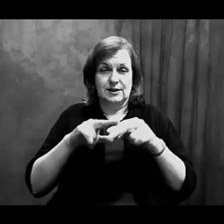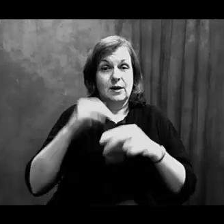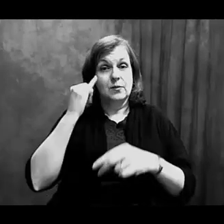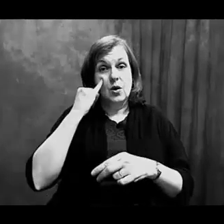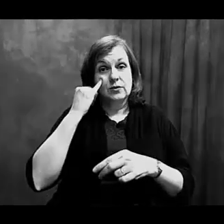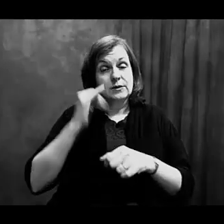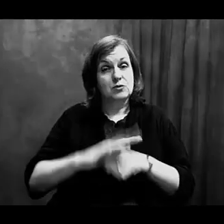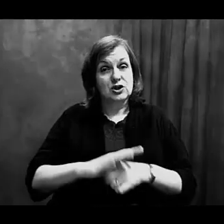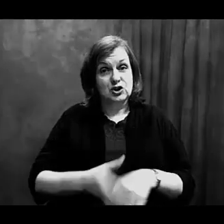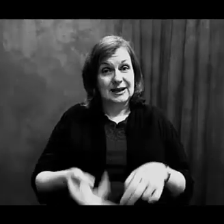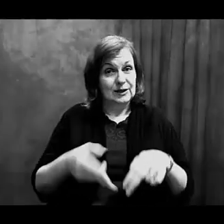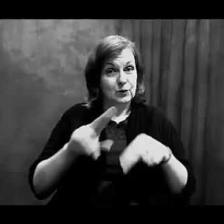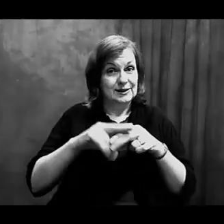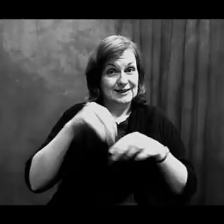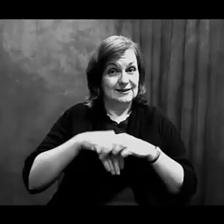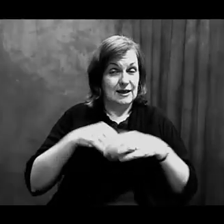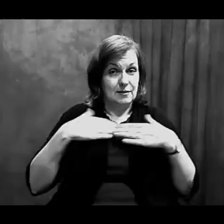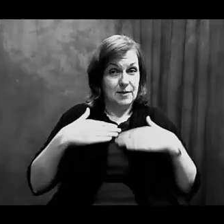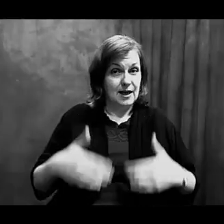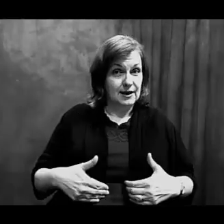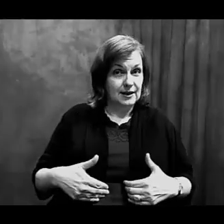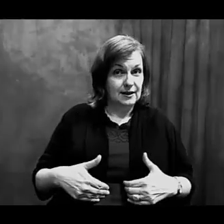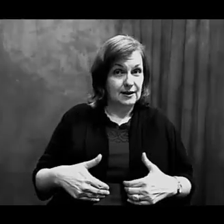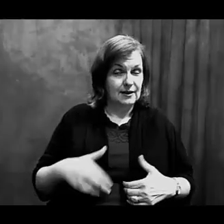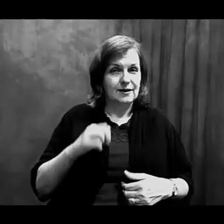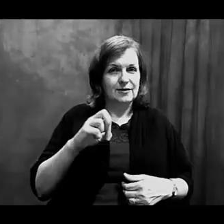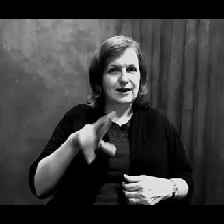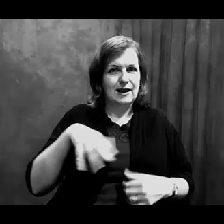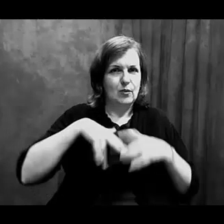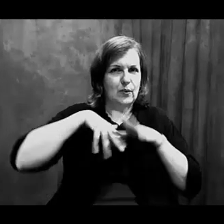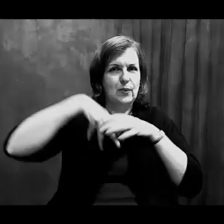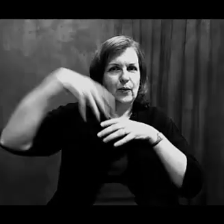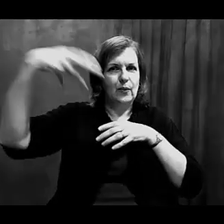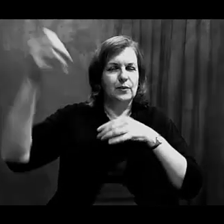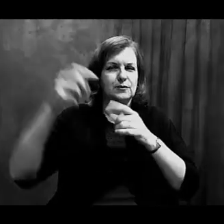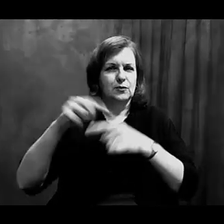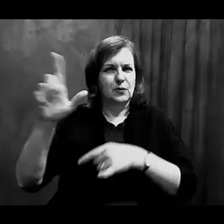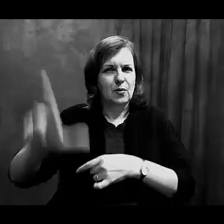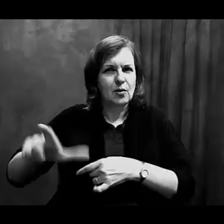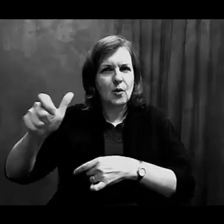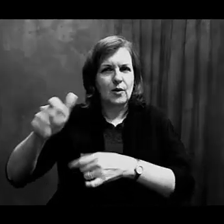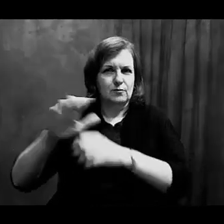you increase the pressure, air moves out.